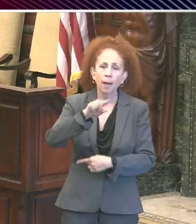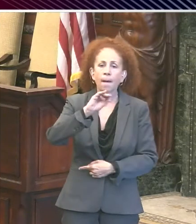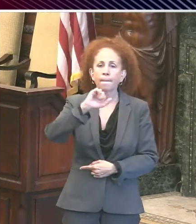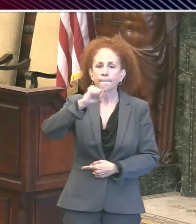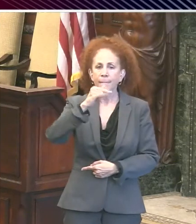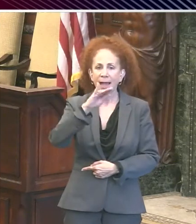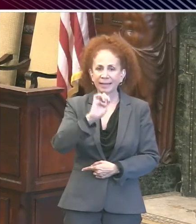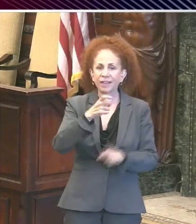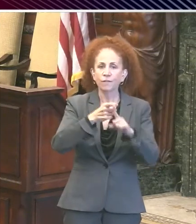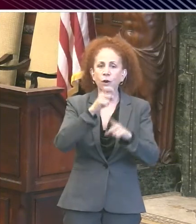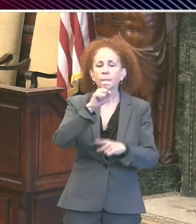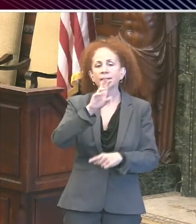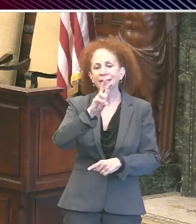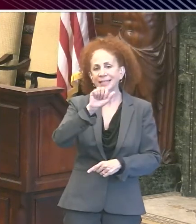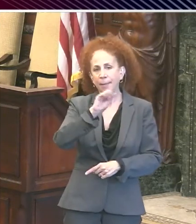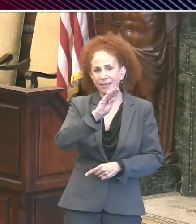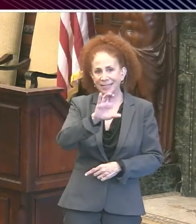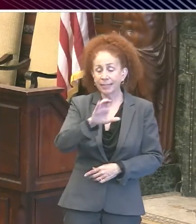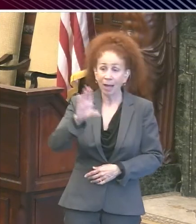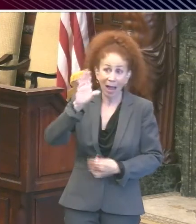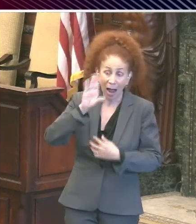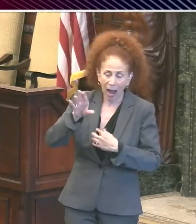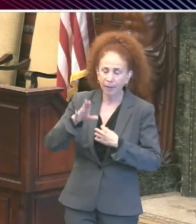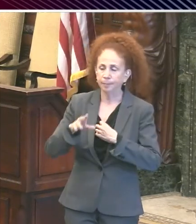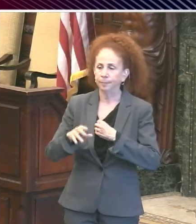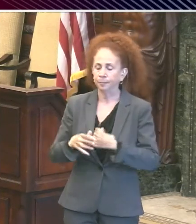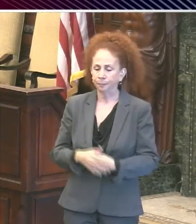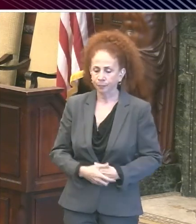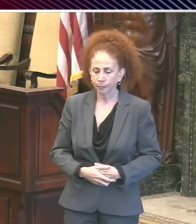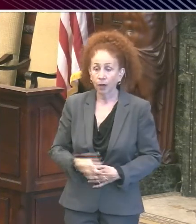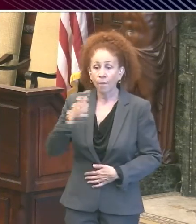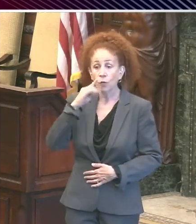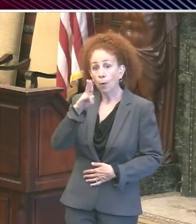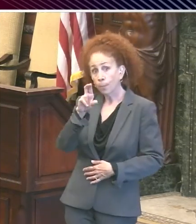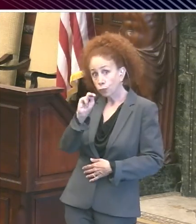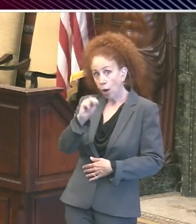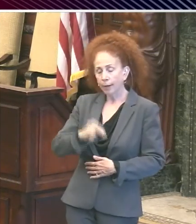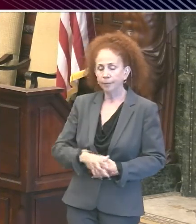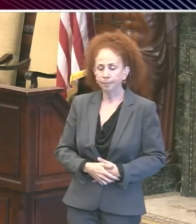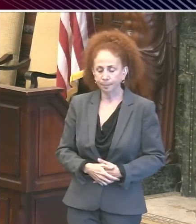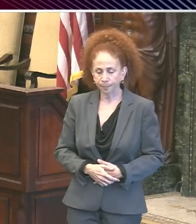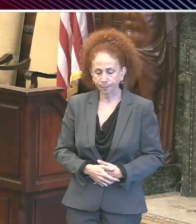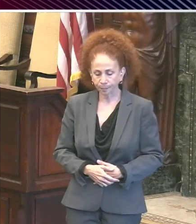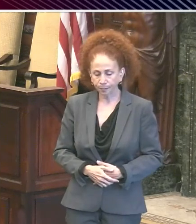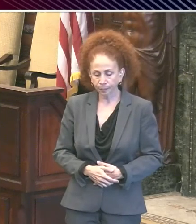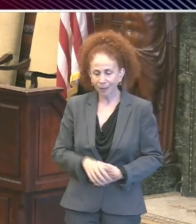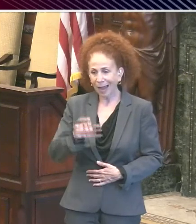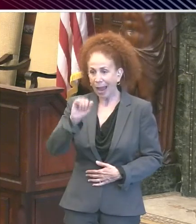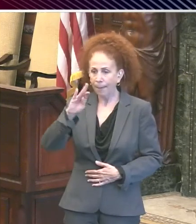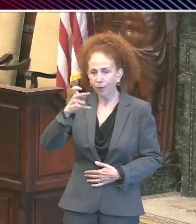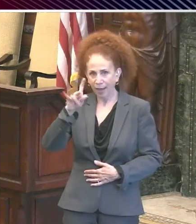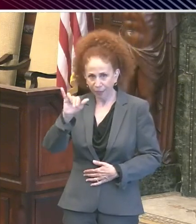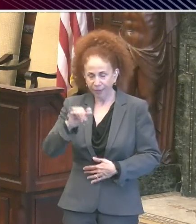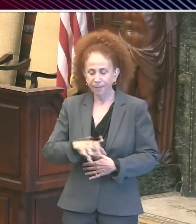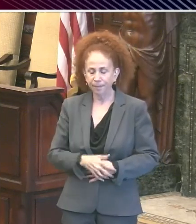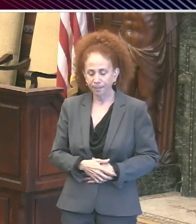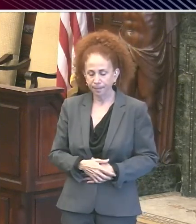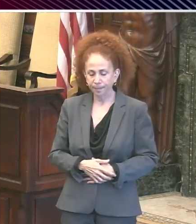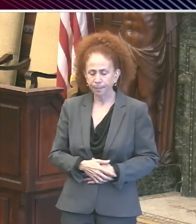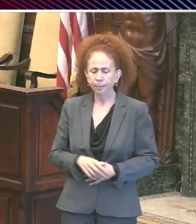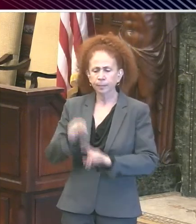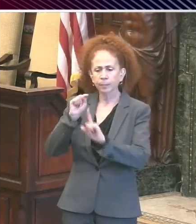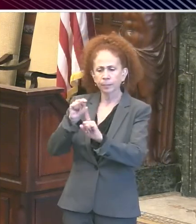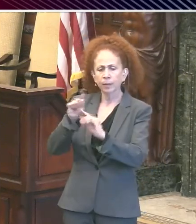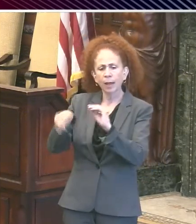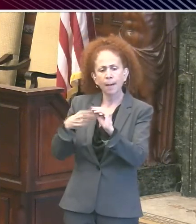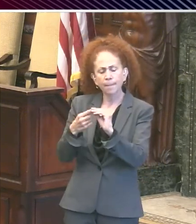6ABC. Hi, this is for Brian Abernathy. It's in regard to